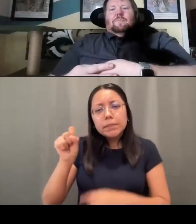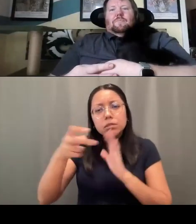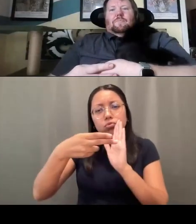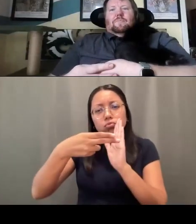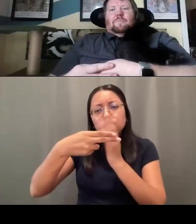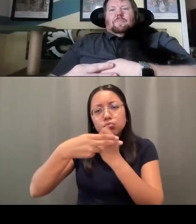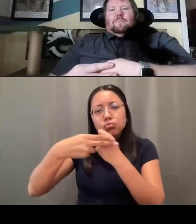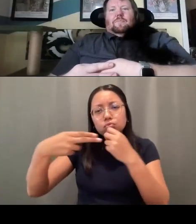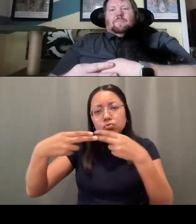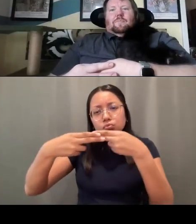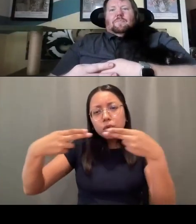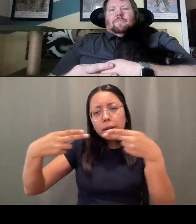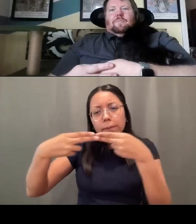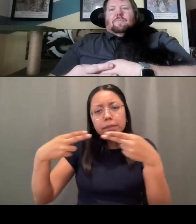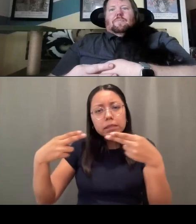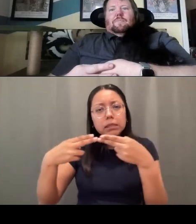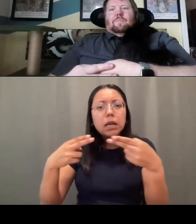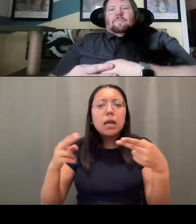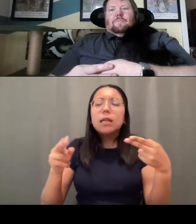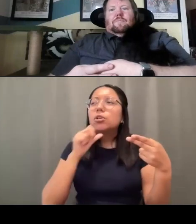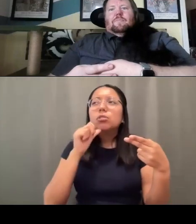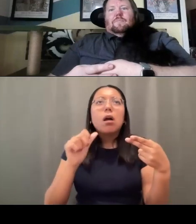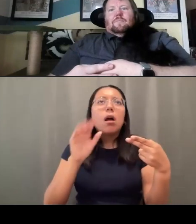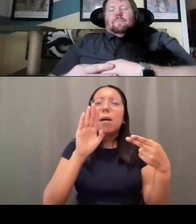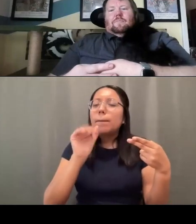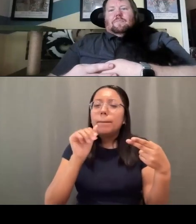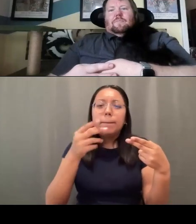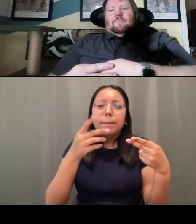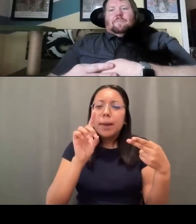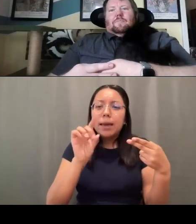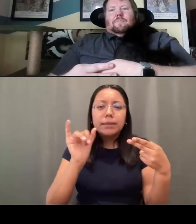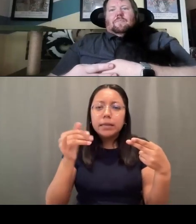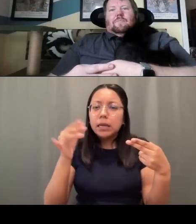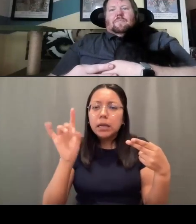stitch for that exact reason. So that if